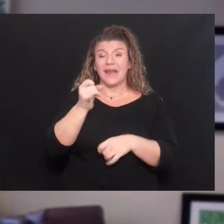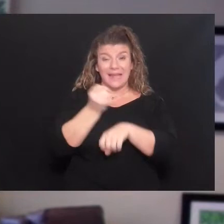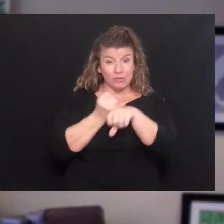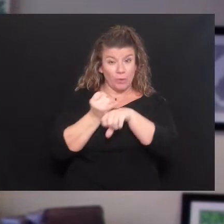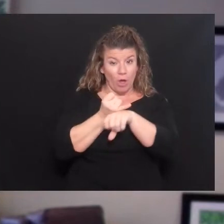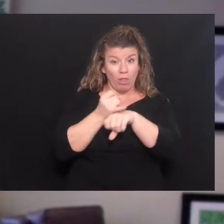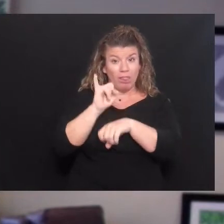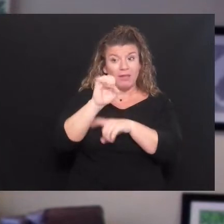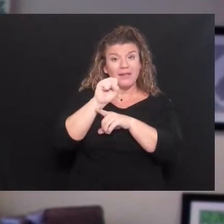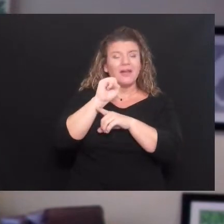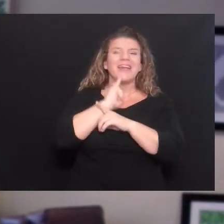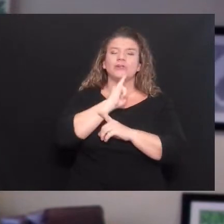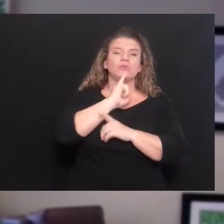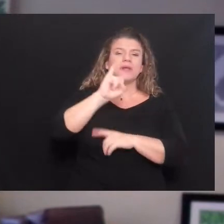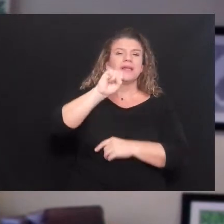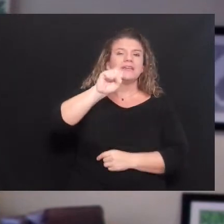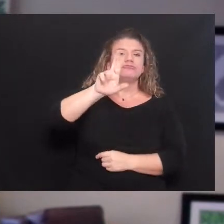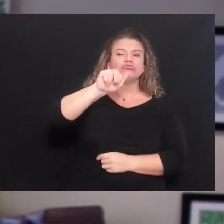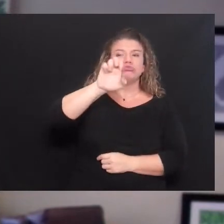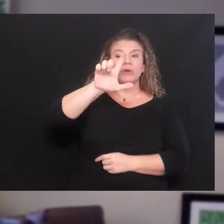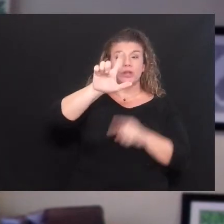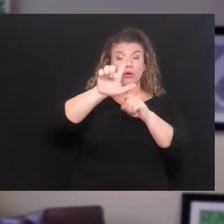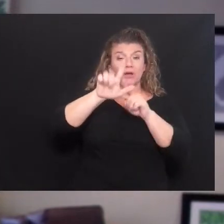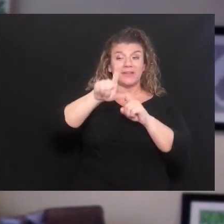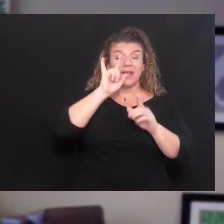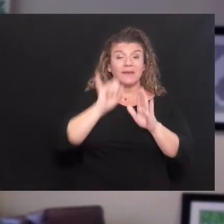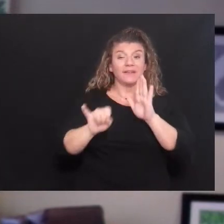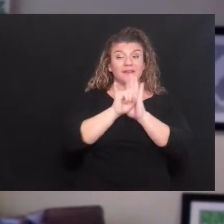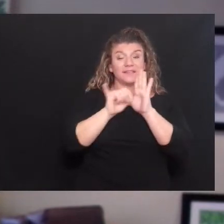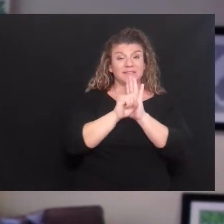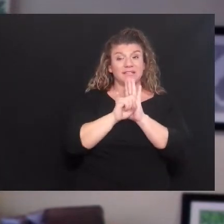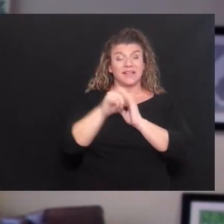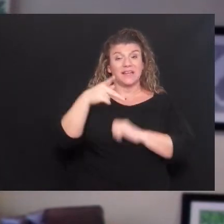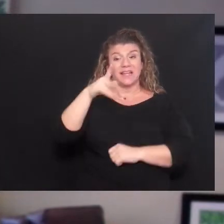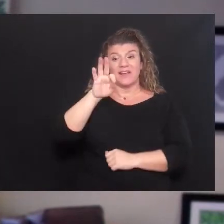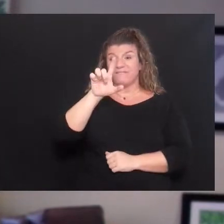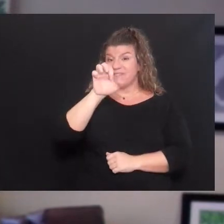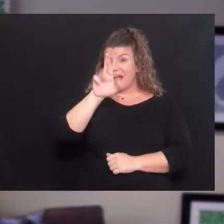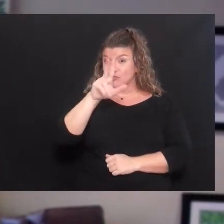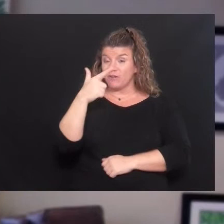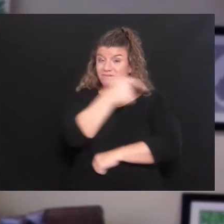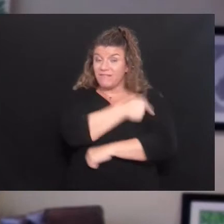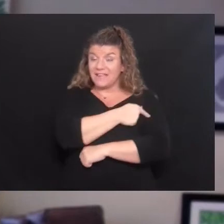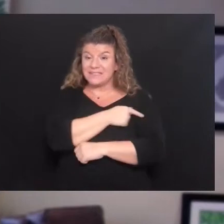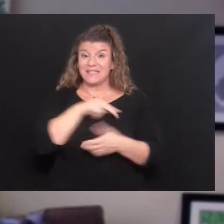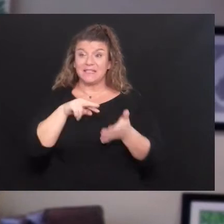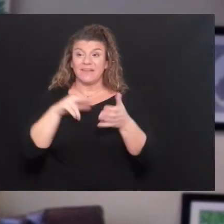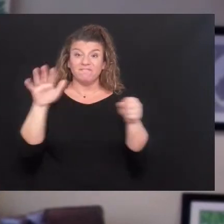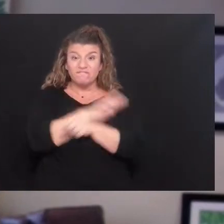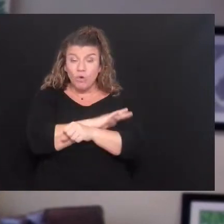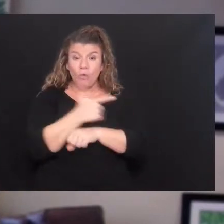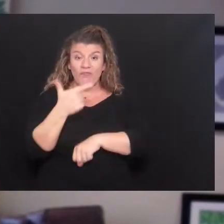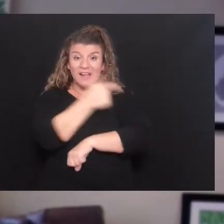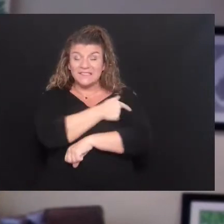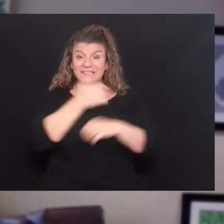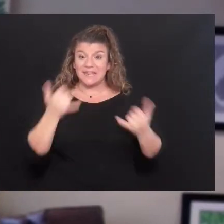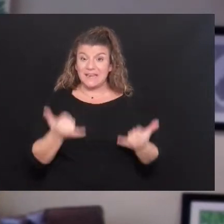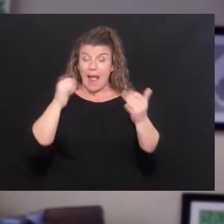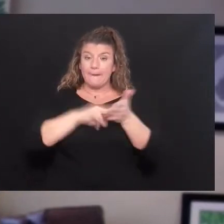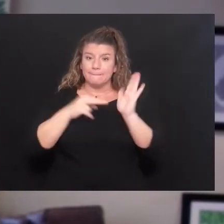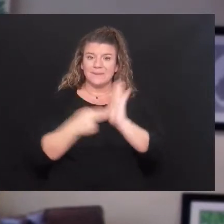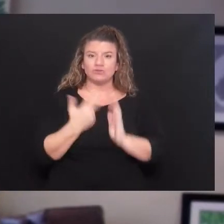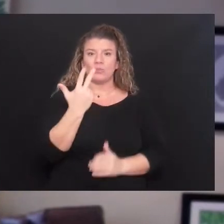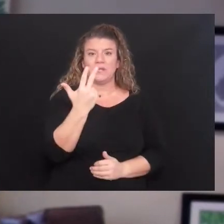now defines with the Pfizer vaccine, full vaccination as having 3 doses. So as we look at